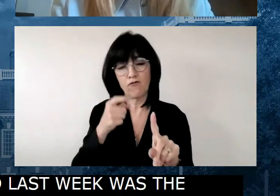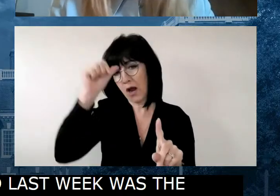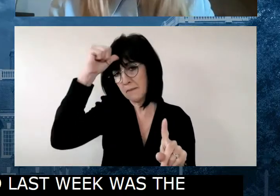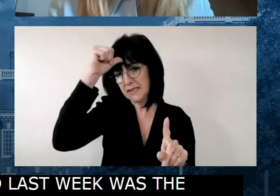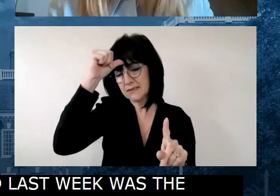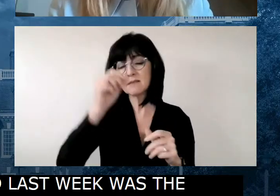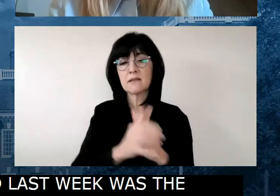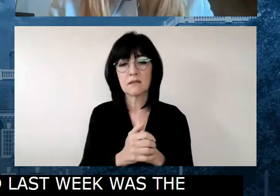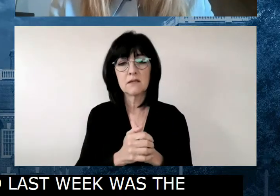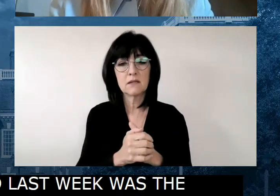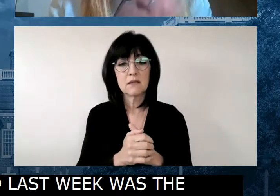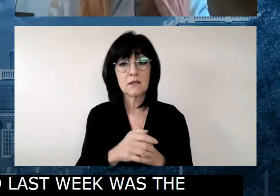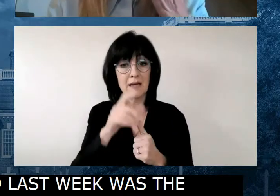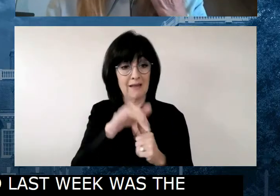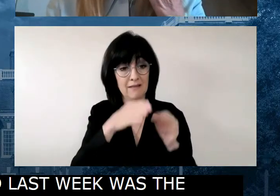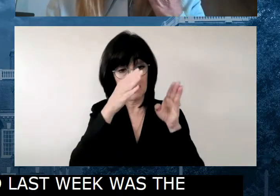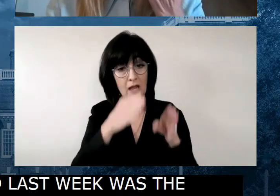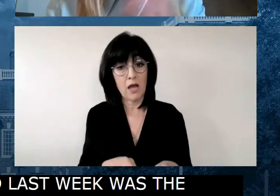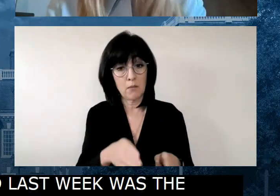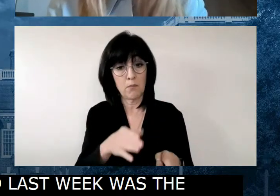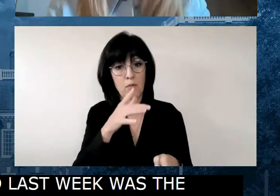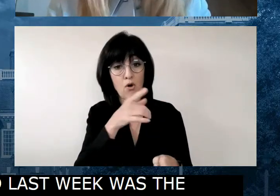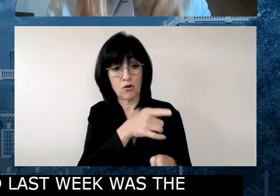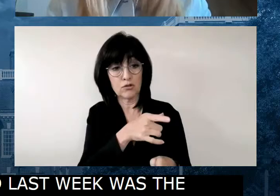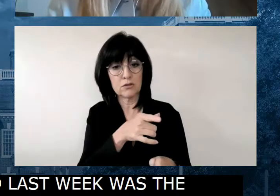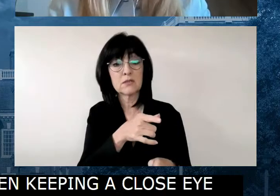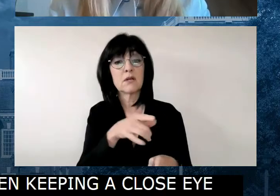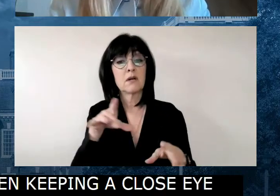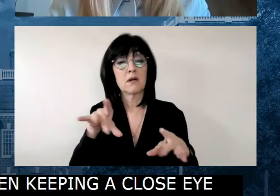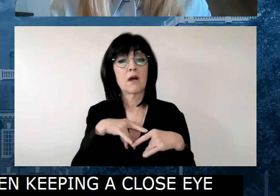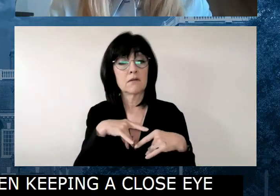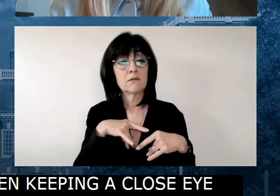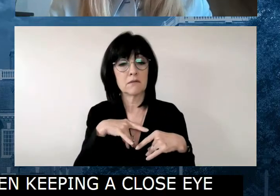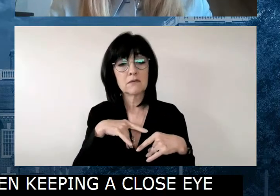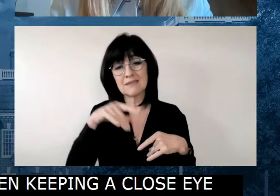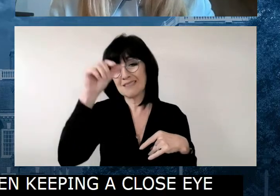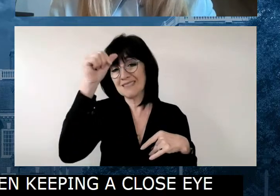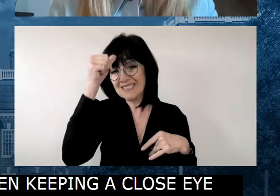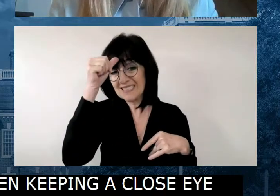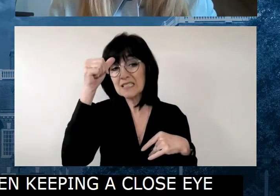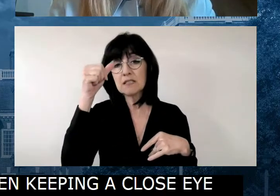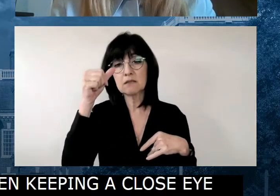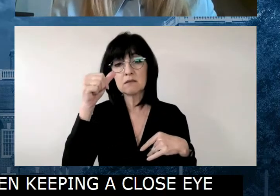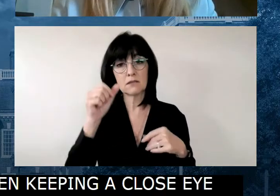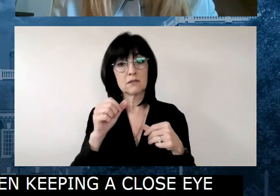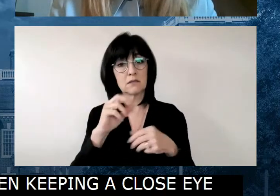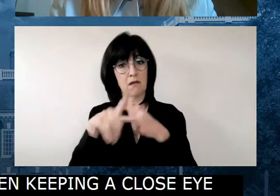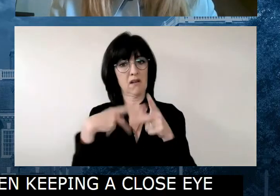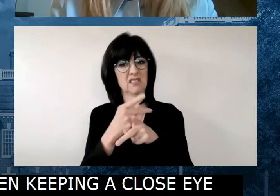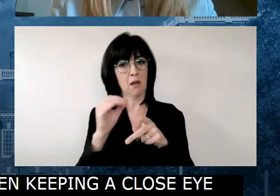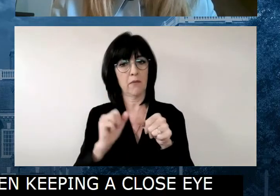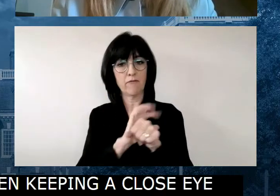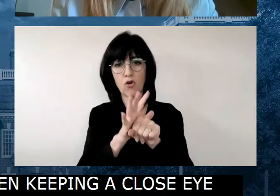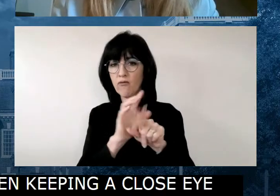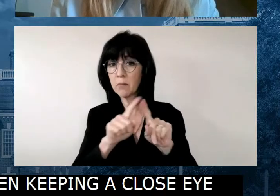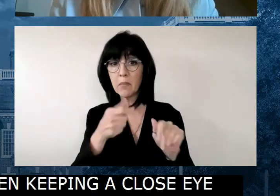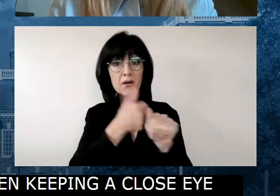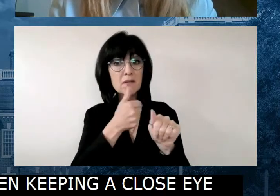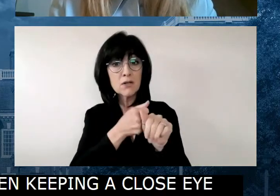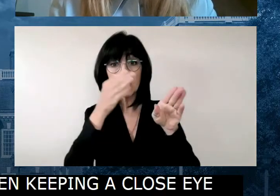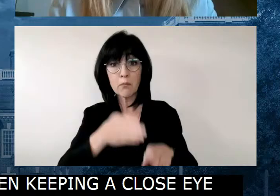And the individual who did test positive for India does not have any history of travel. So that tells us that we